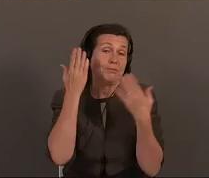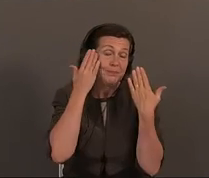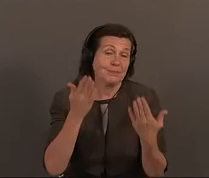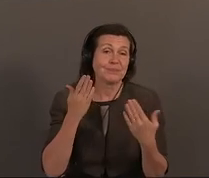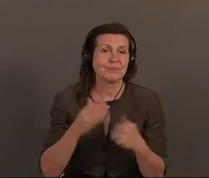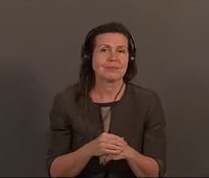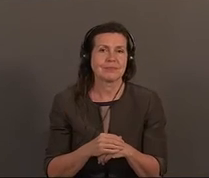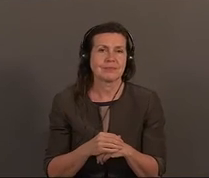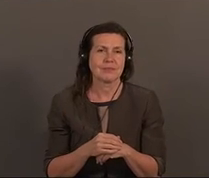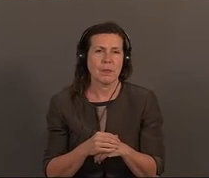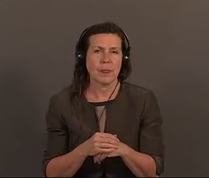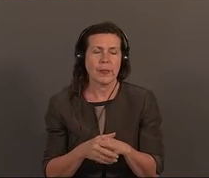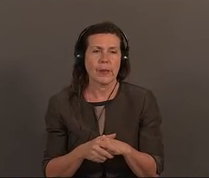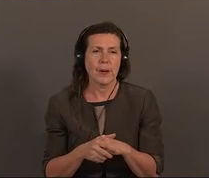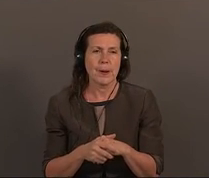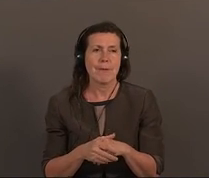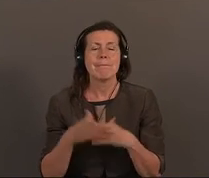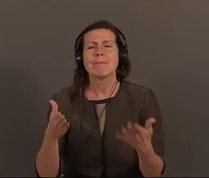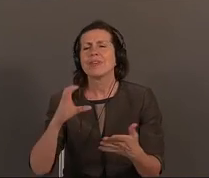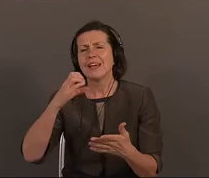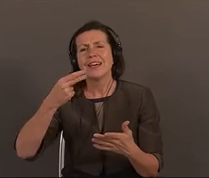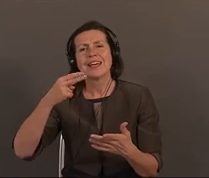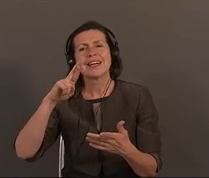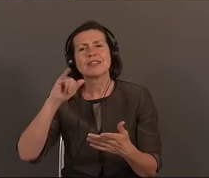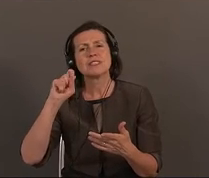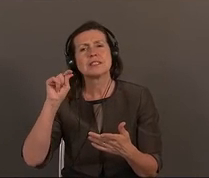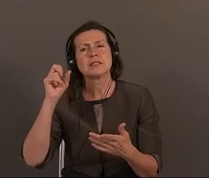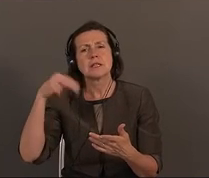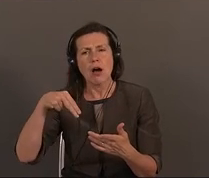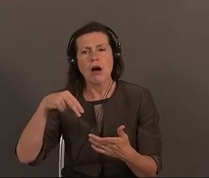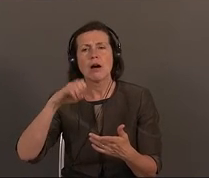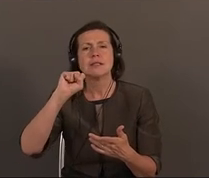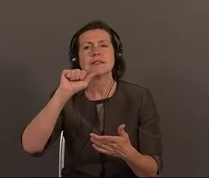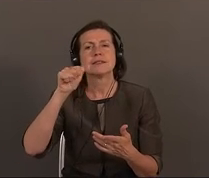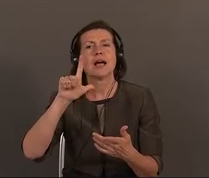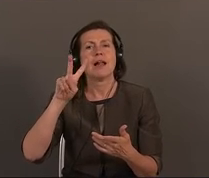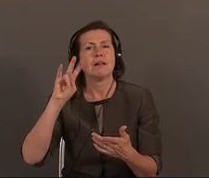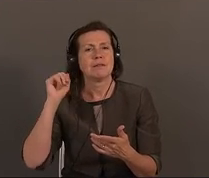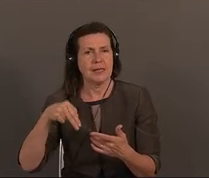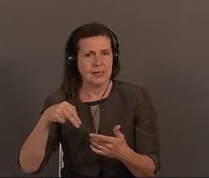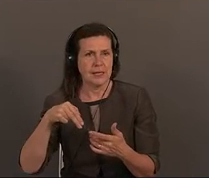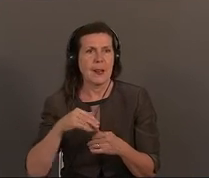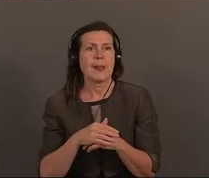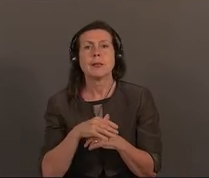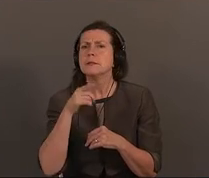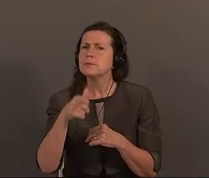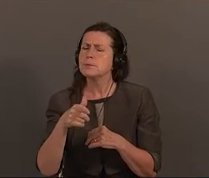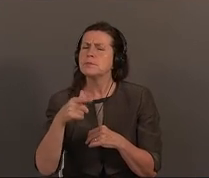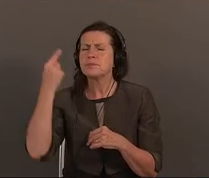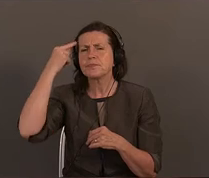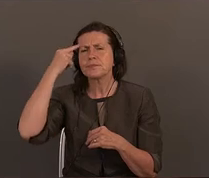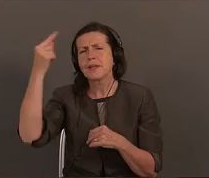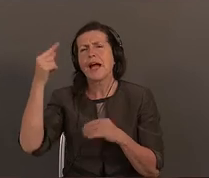it's not really relevant. Christian Salbaing, to get back to this idea, you know, would the operators